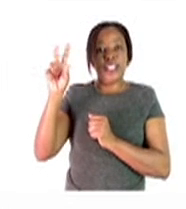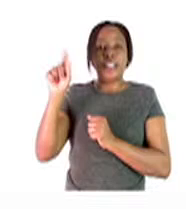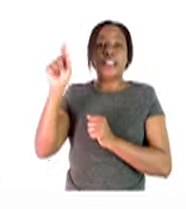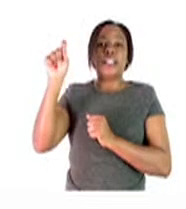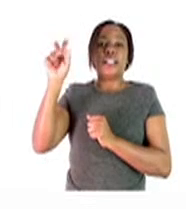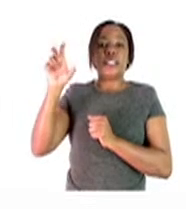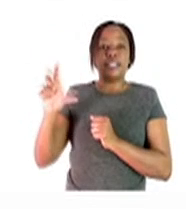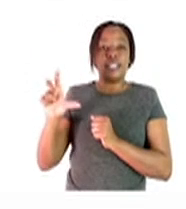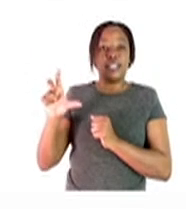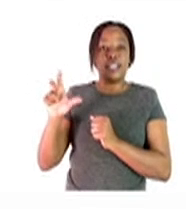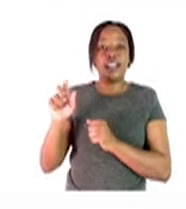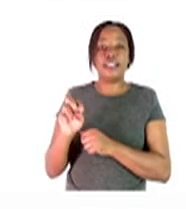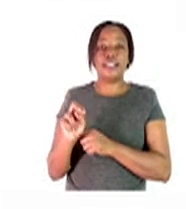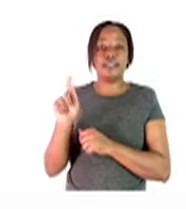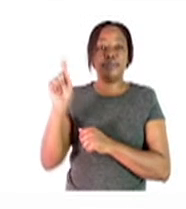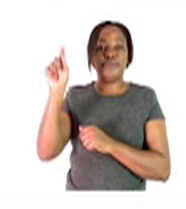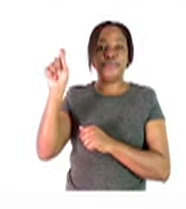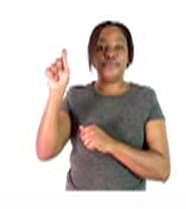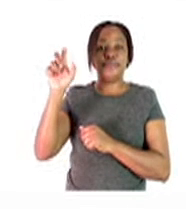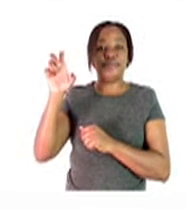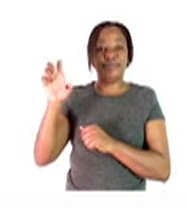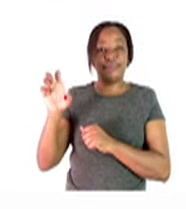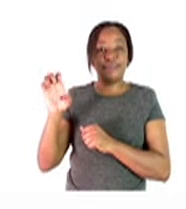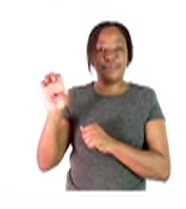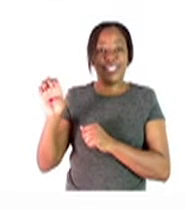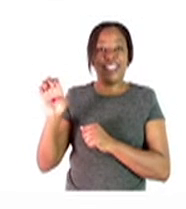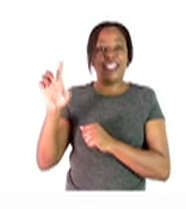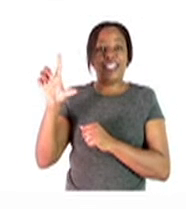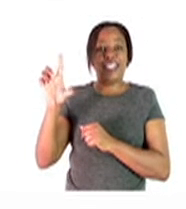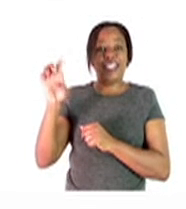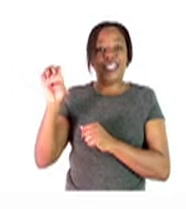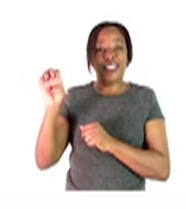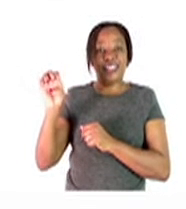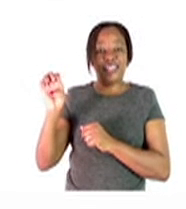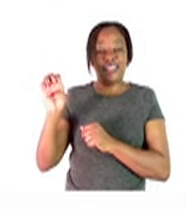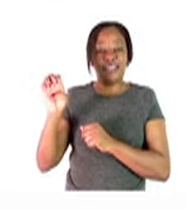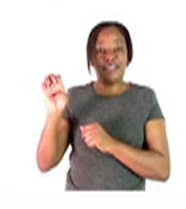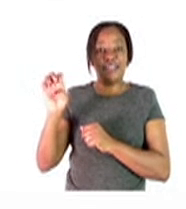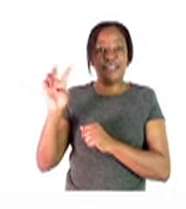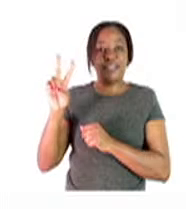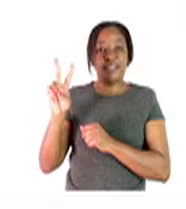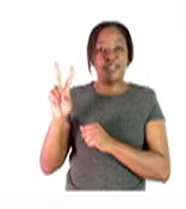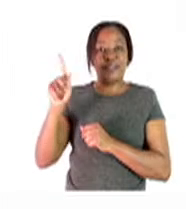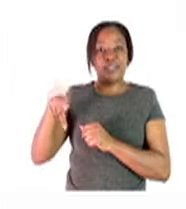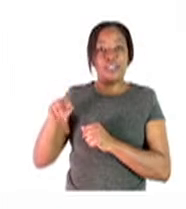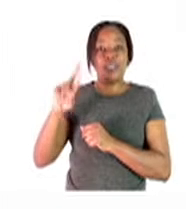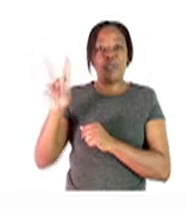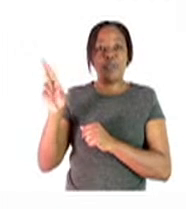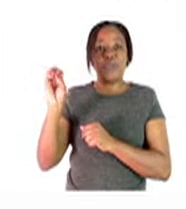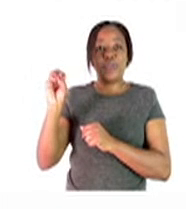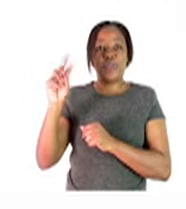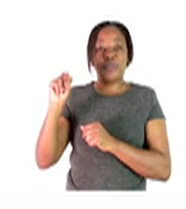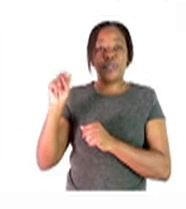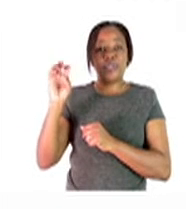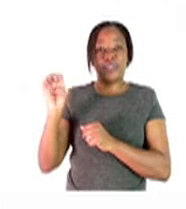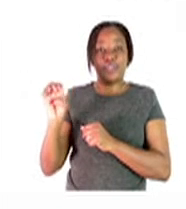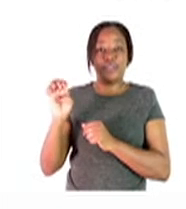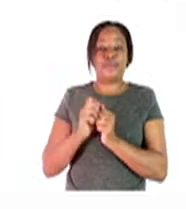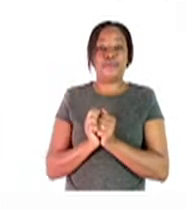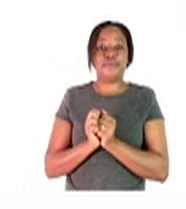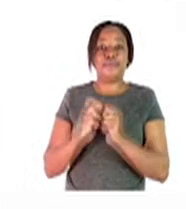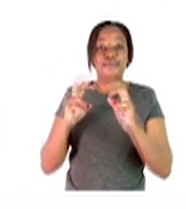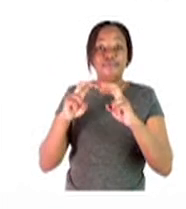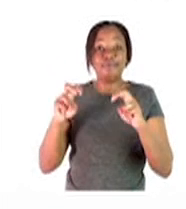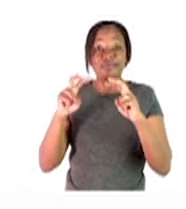radio, newspaper. You can find them here. They are all inside there, or a TV. All right. I hope you